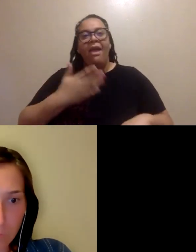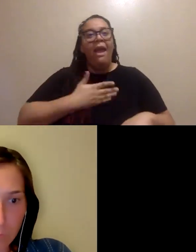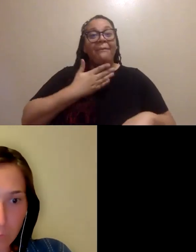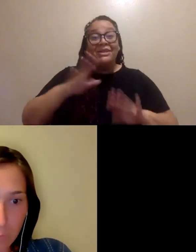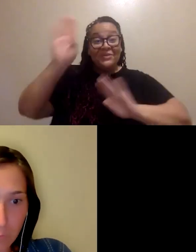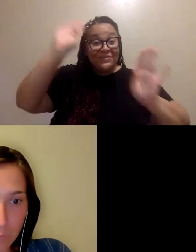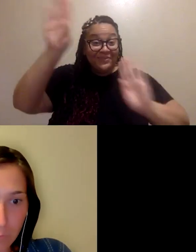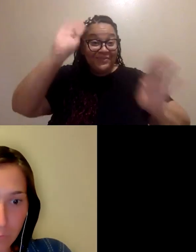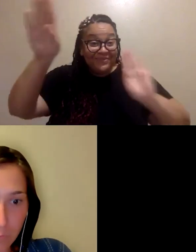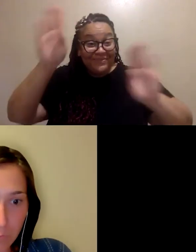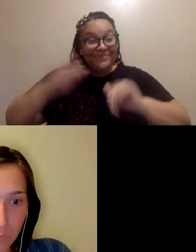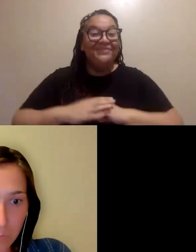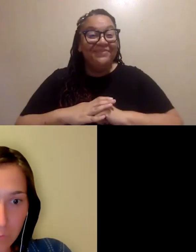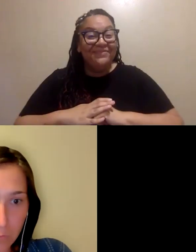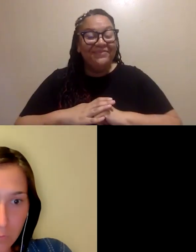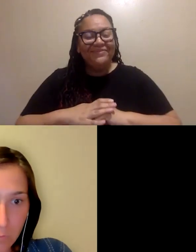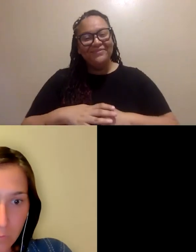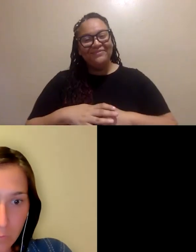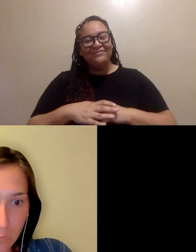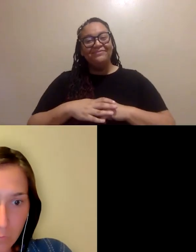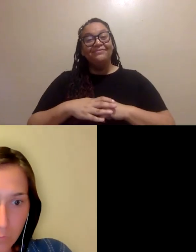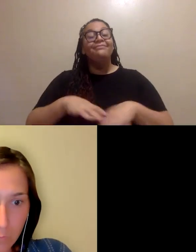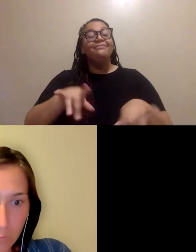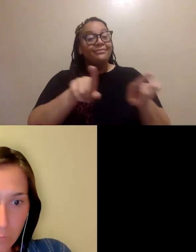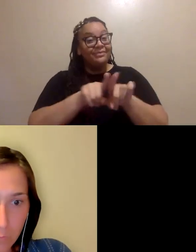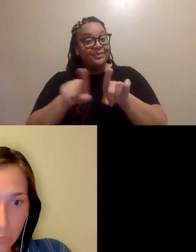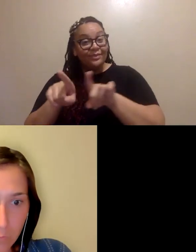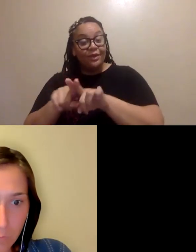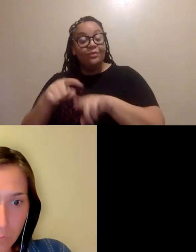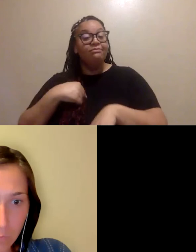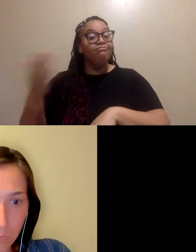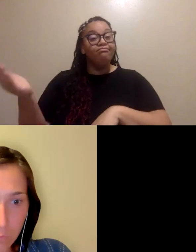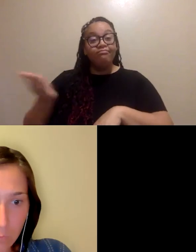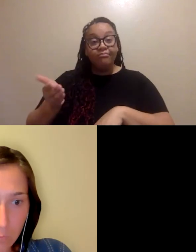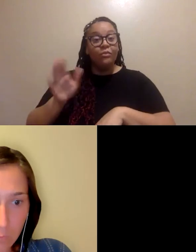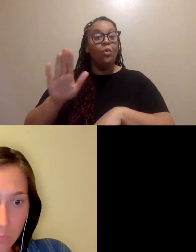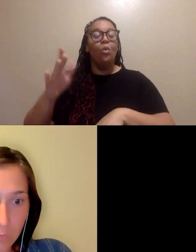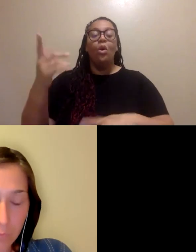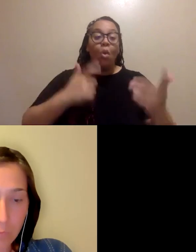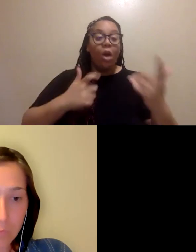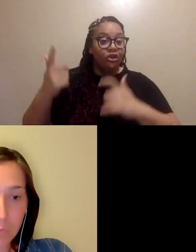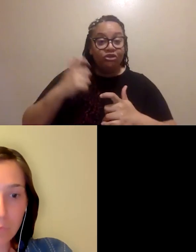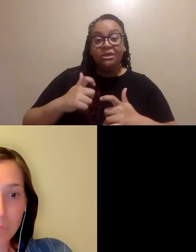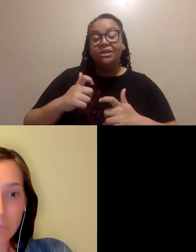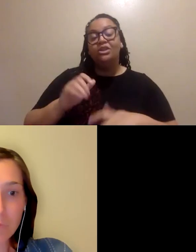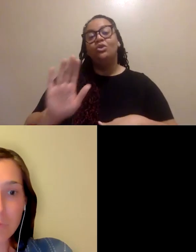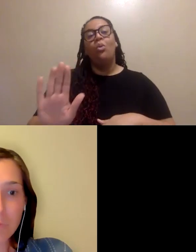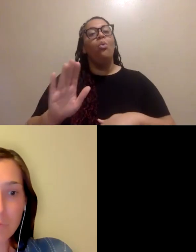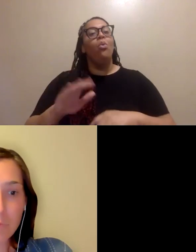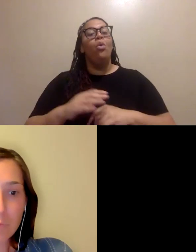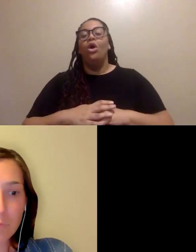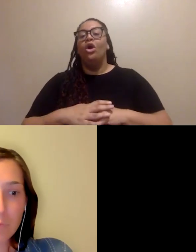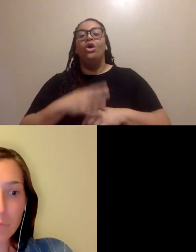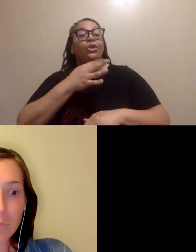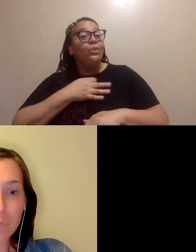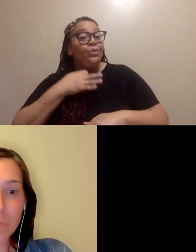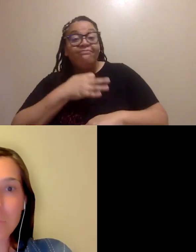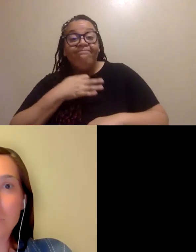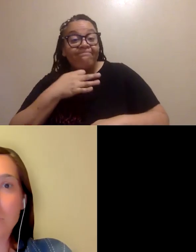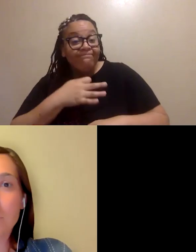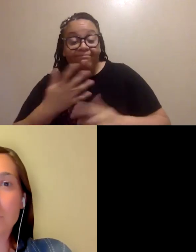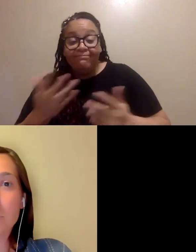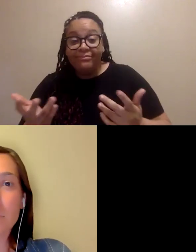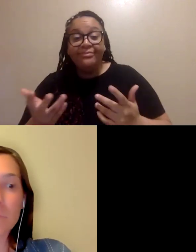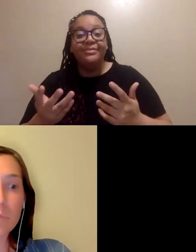to you and say hi. Um, and I also welcome your questions, your, anything you're curious about